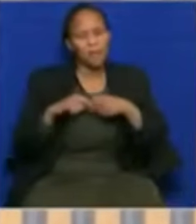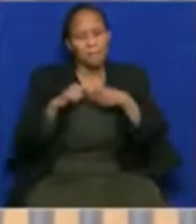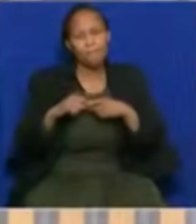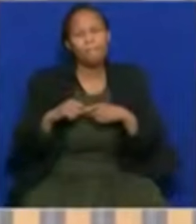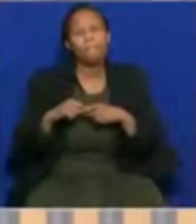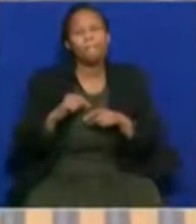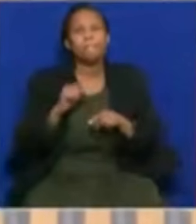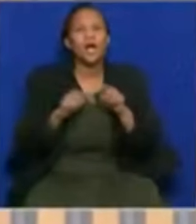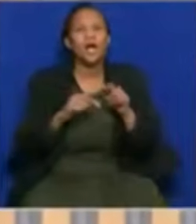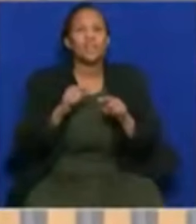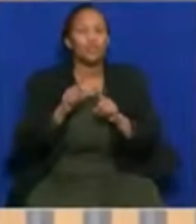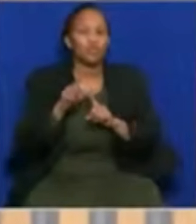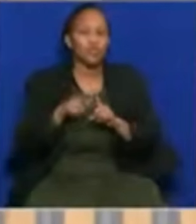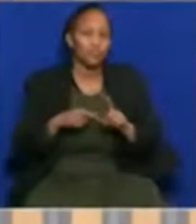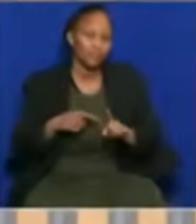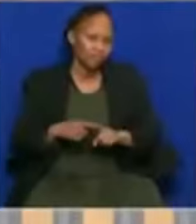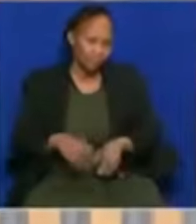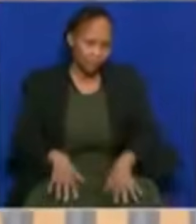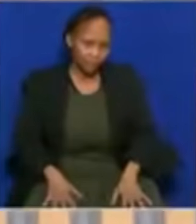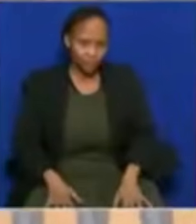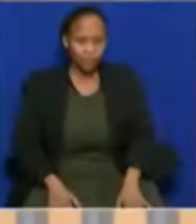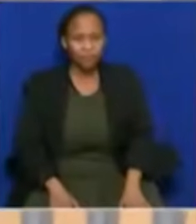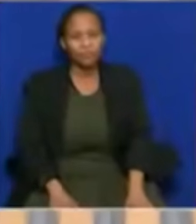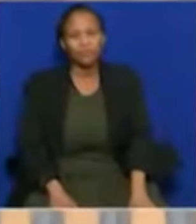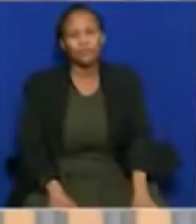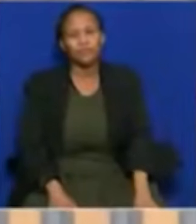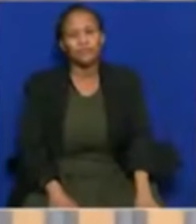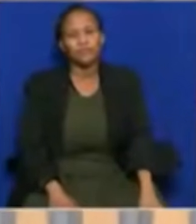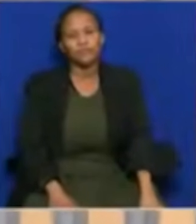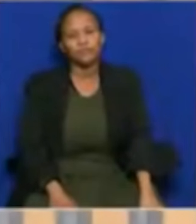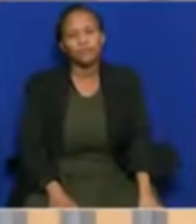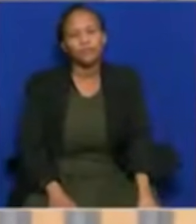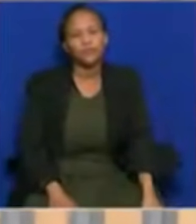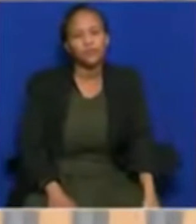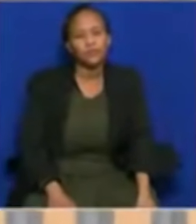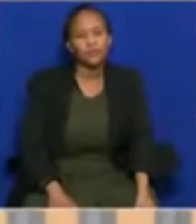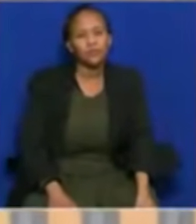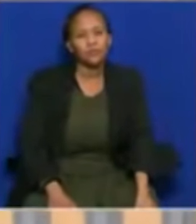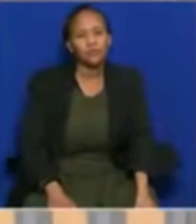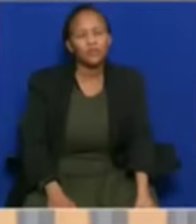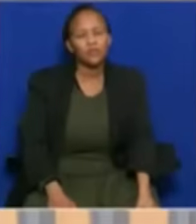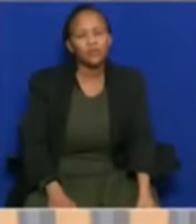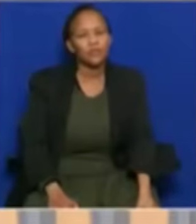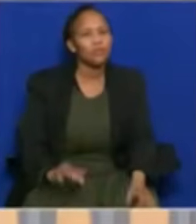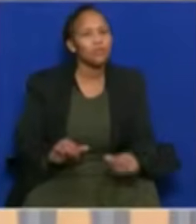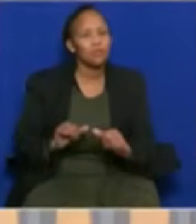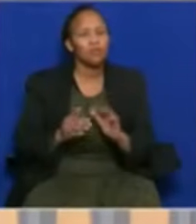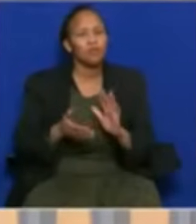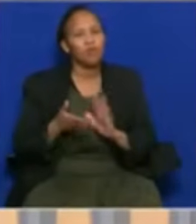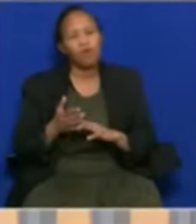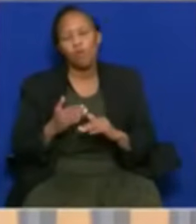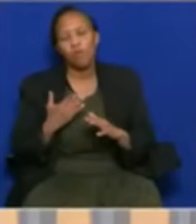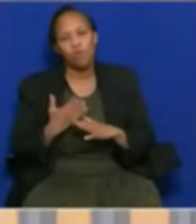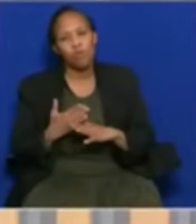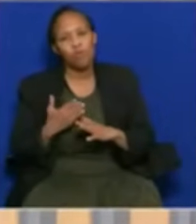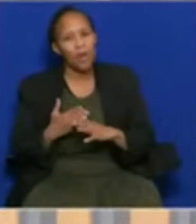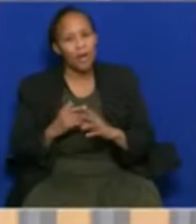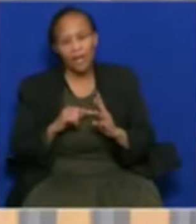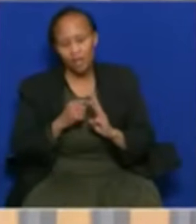Because what it meant is that they could not go to work. So effectively, it suspended them when